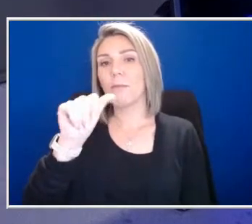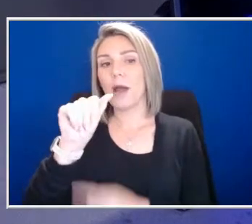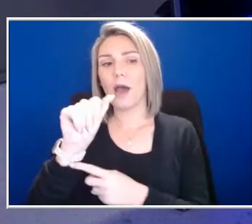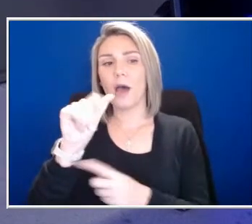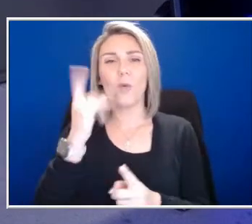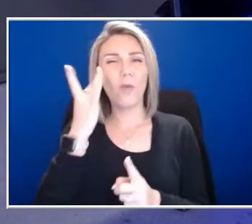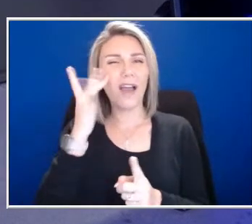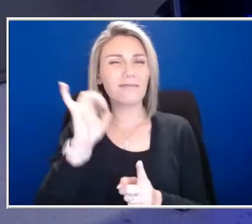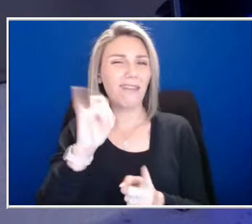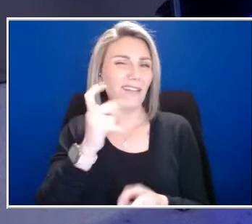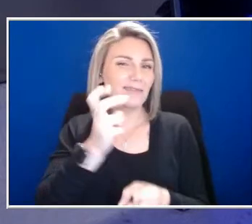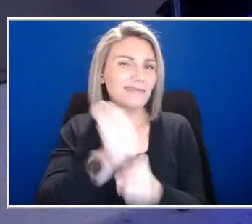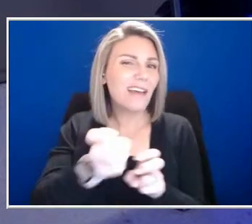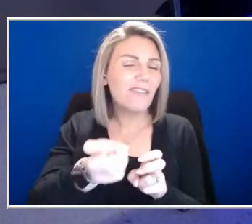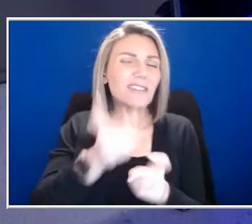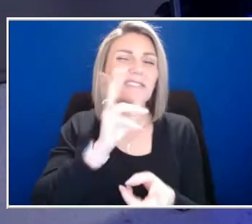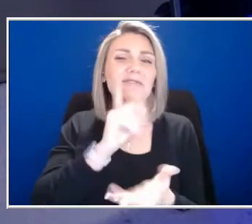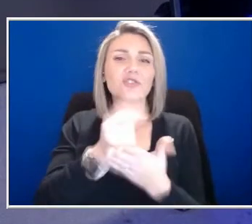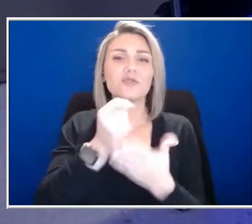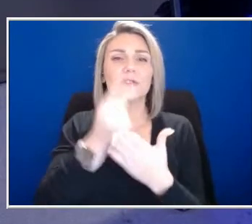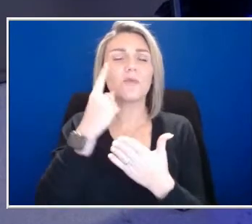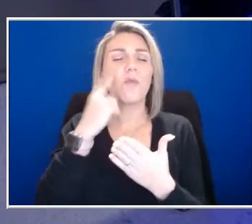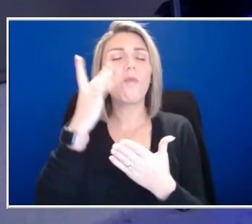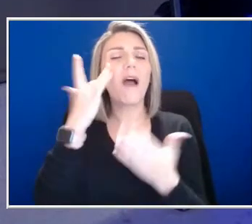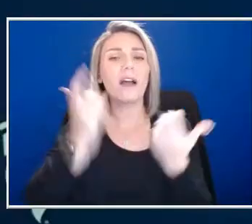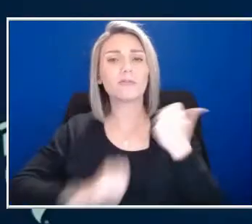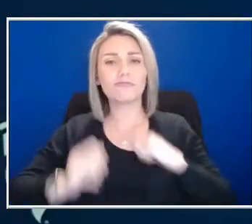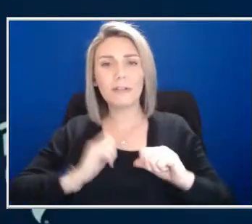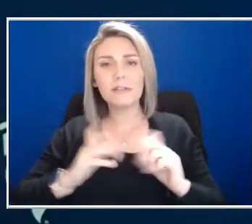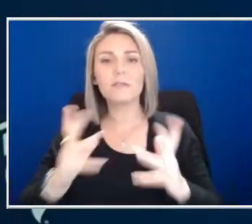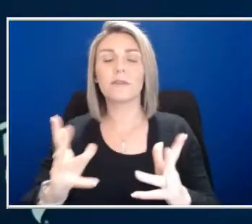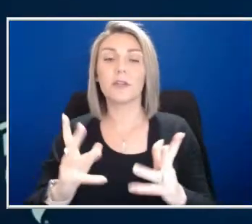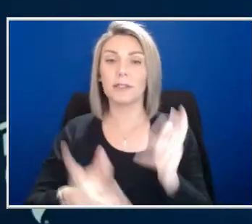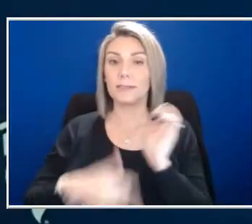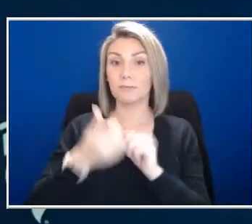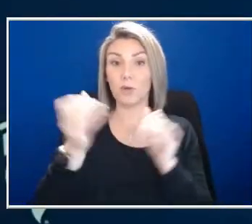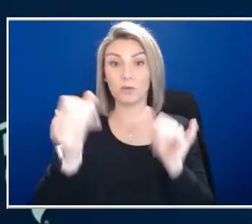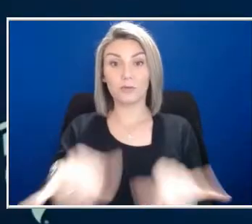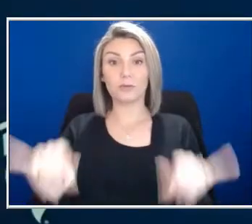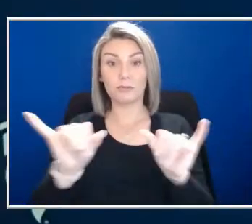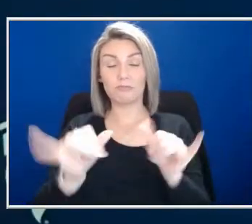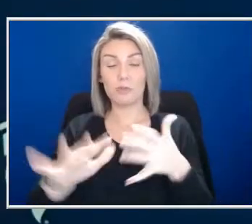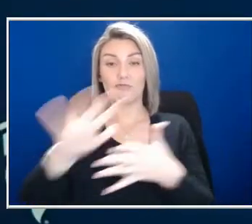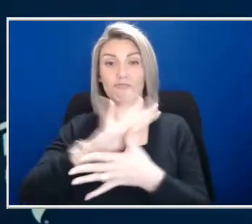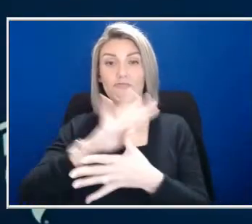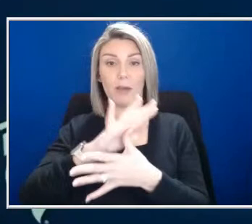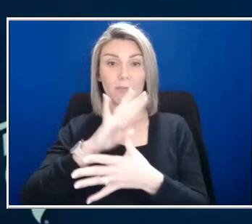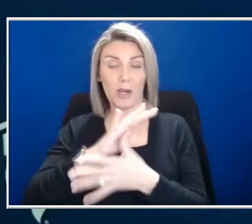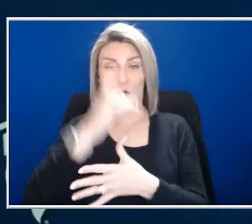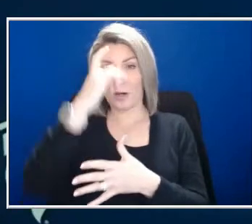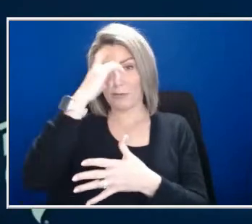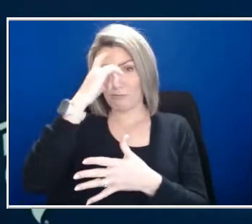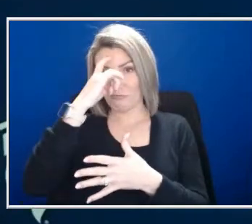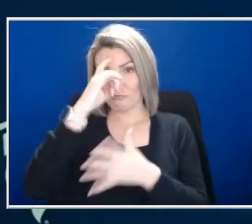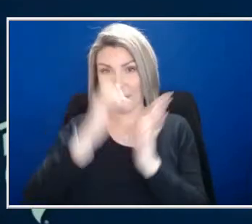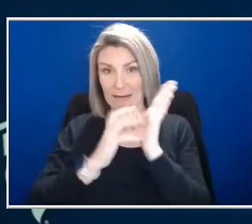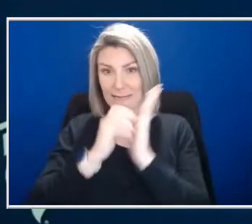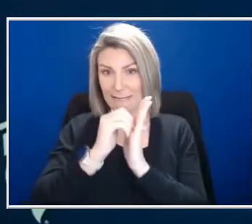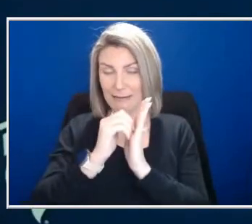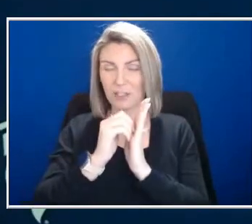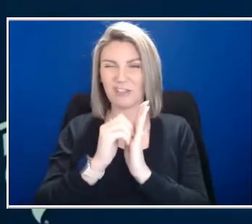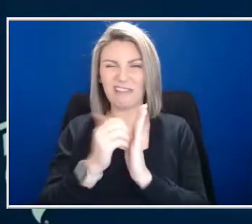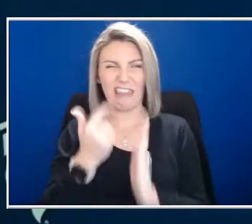so aggressive? Yeah, it's interesting. It's the most common primary brain malignancy. I think